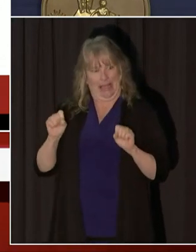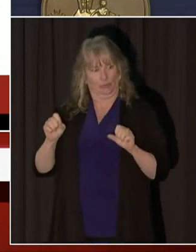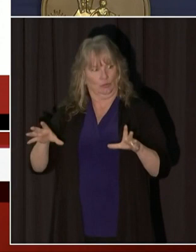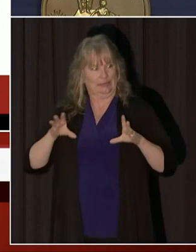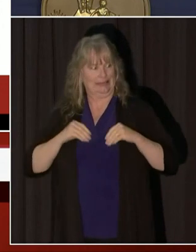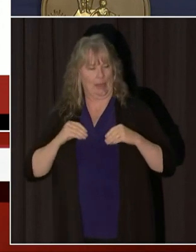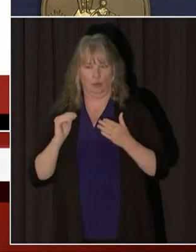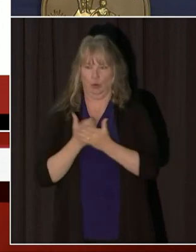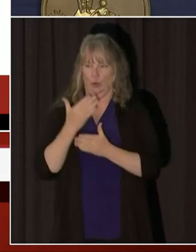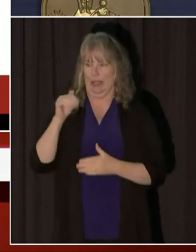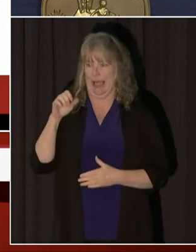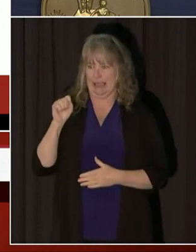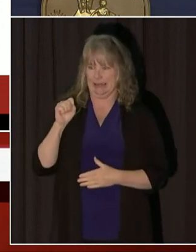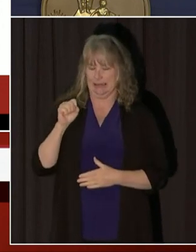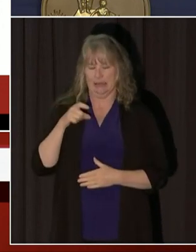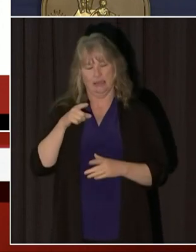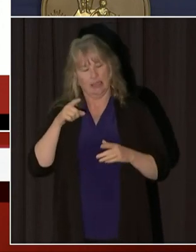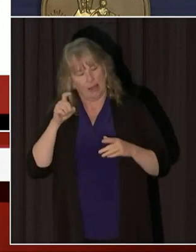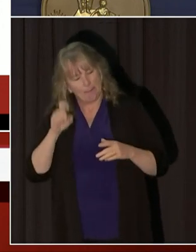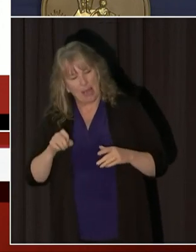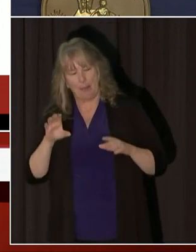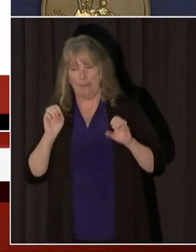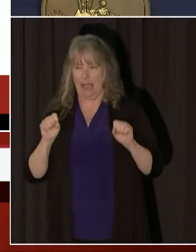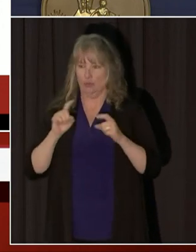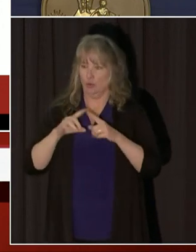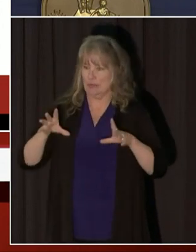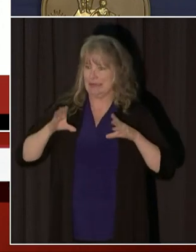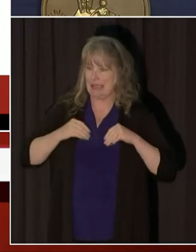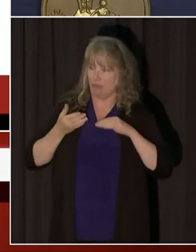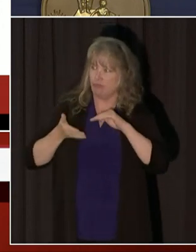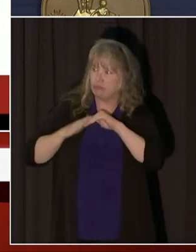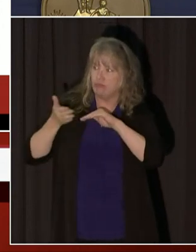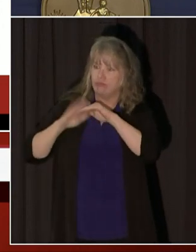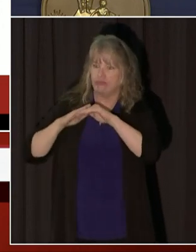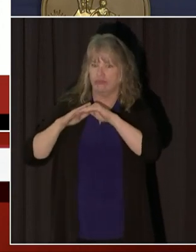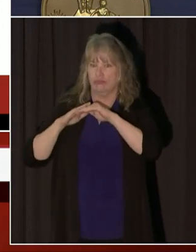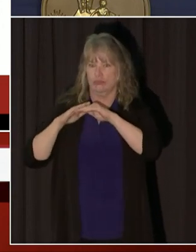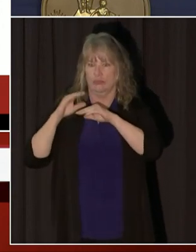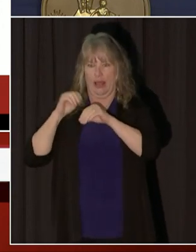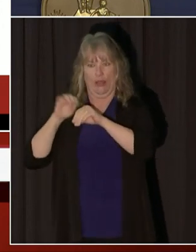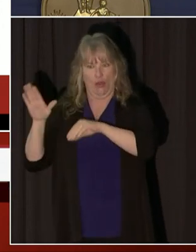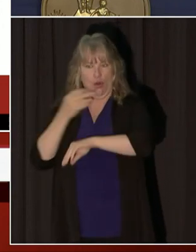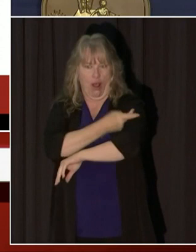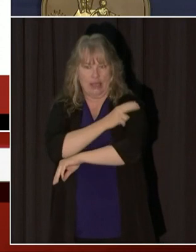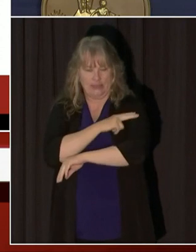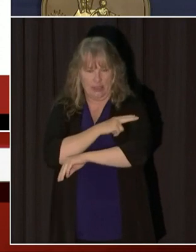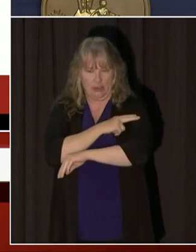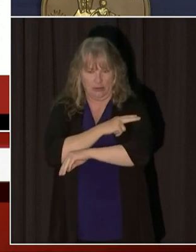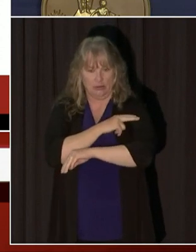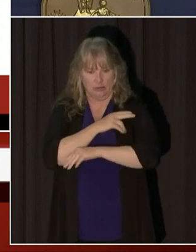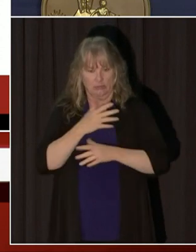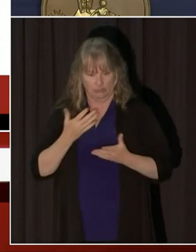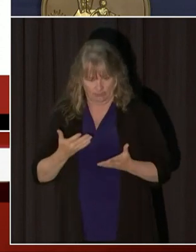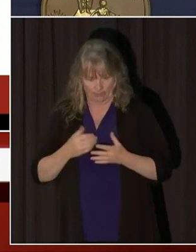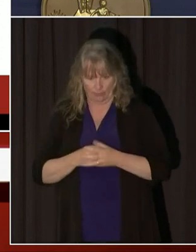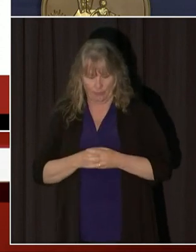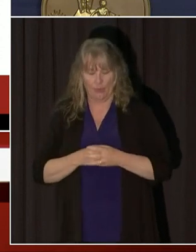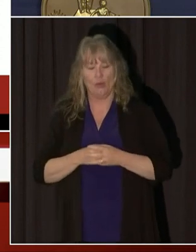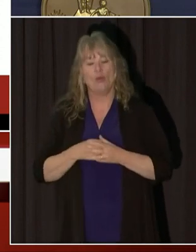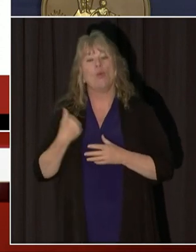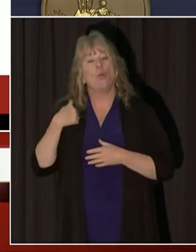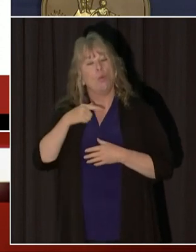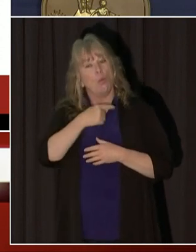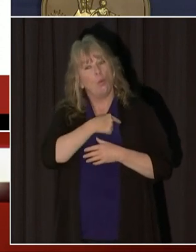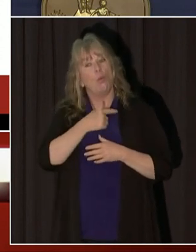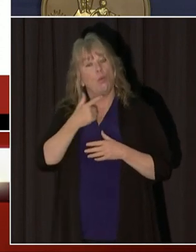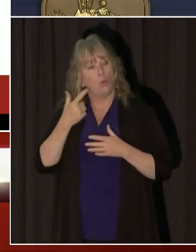with increases in infection, which we know can be the result of reopenings. And so